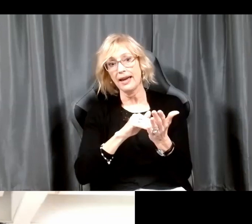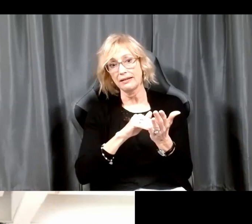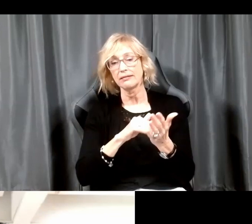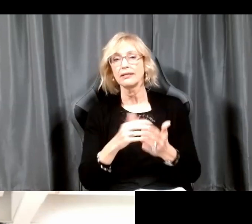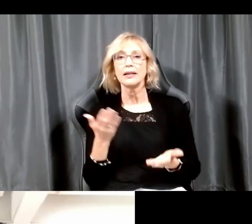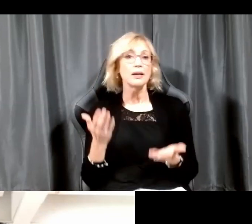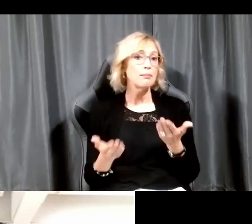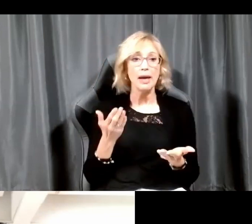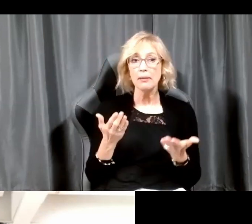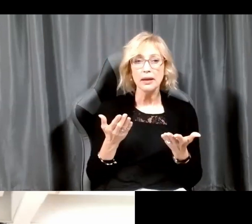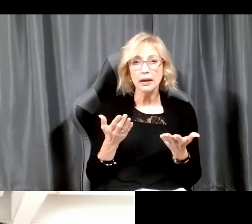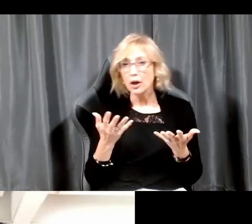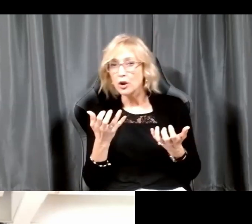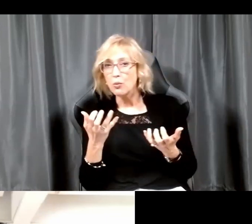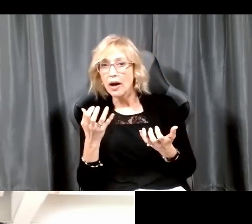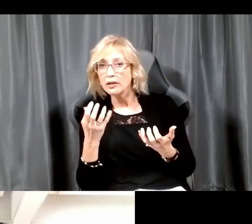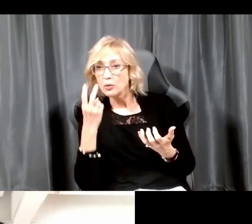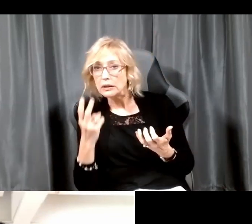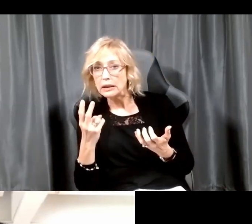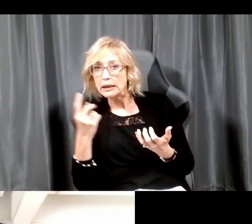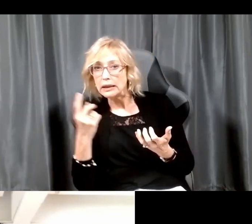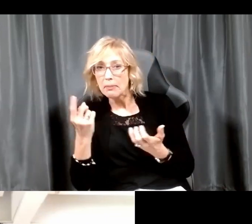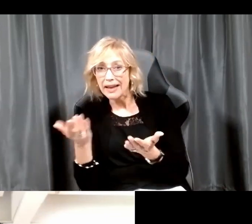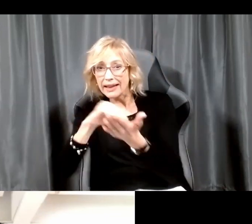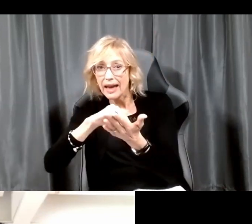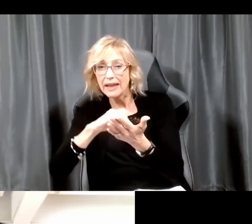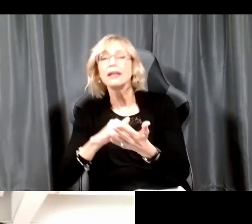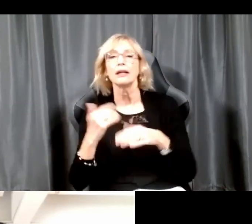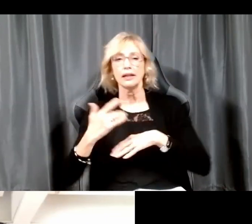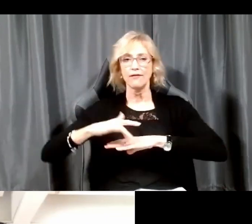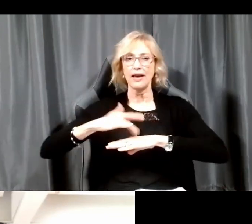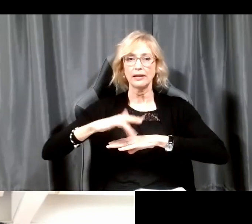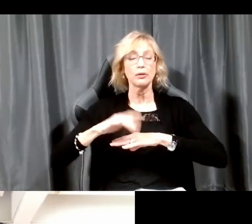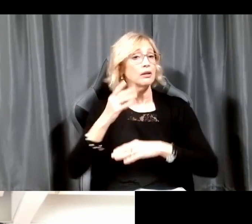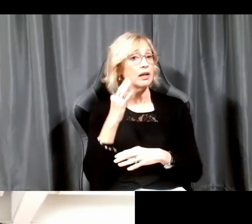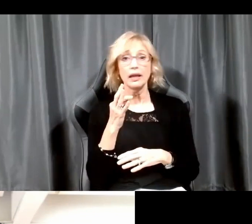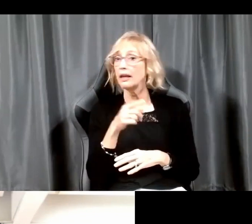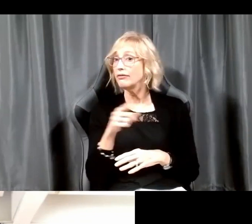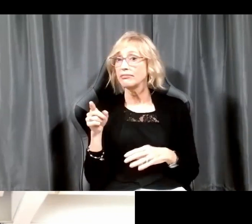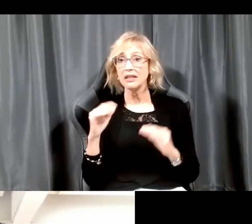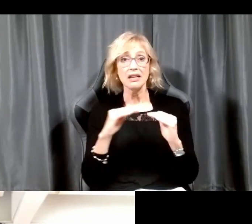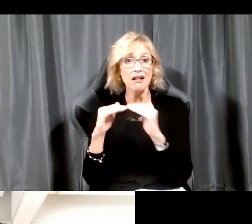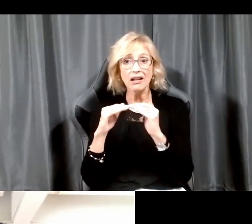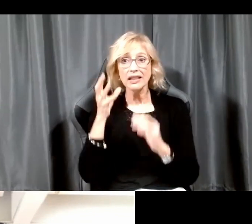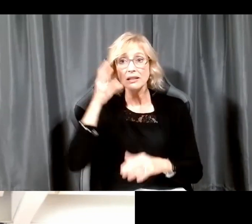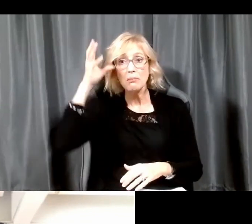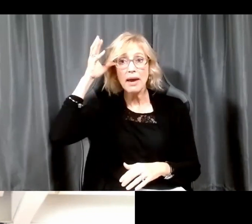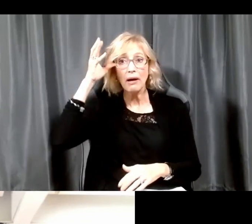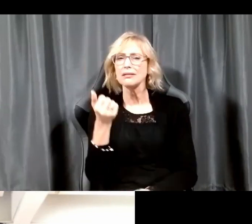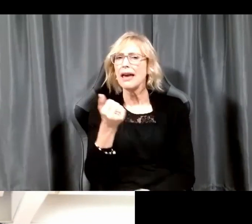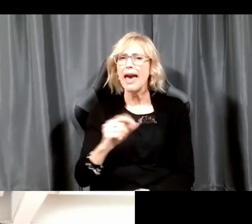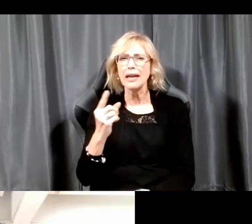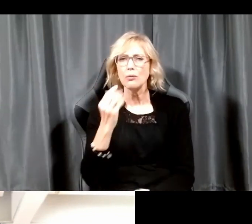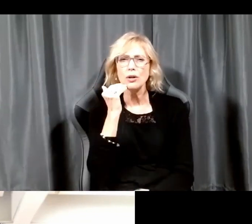maybe you wanted to re-watch a specific part, and it will be available. So if any of your colleagues or parents or anybody you know